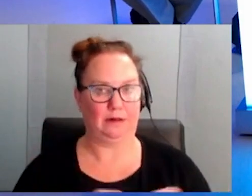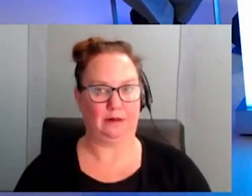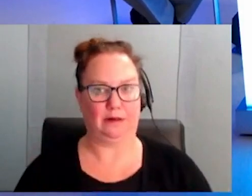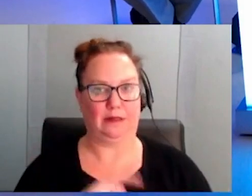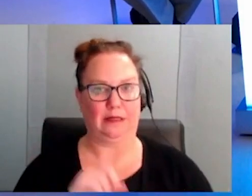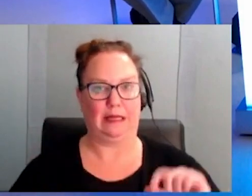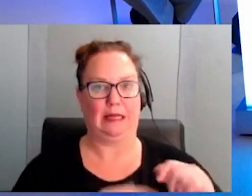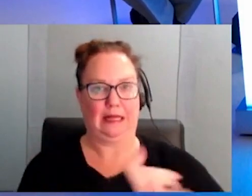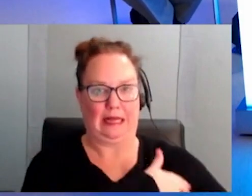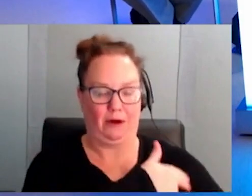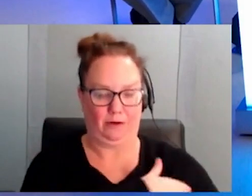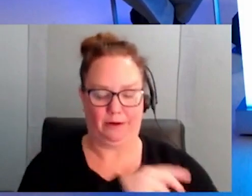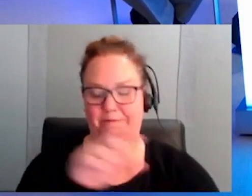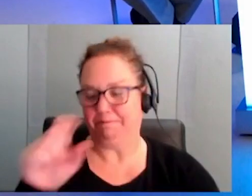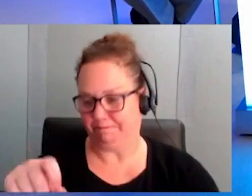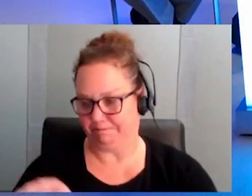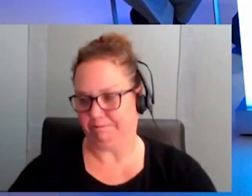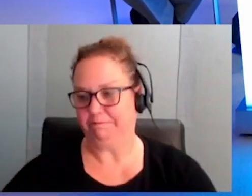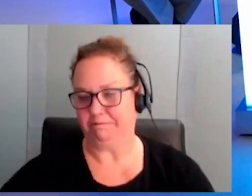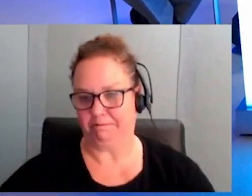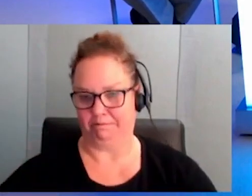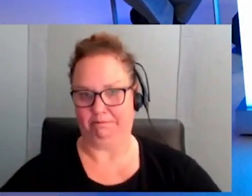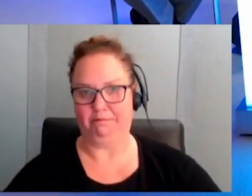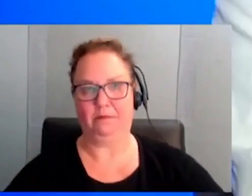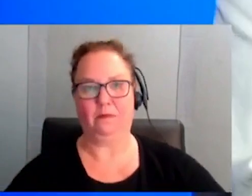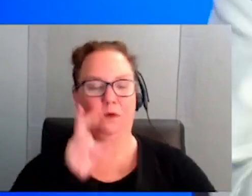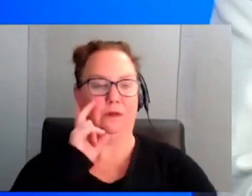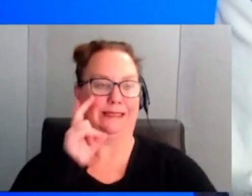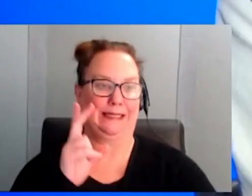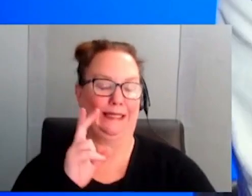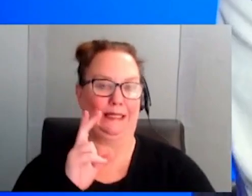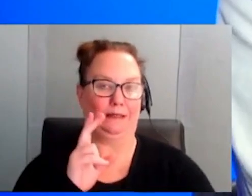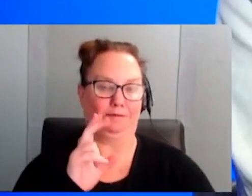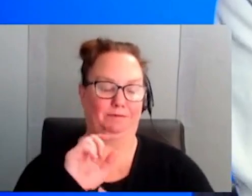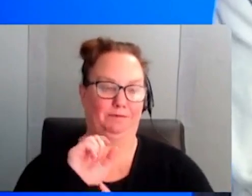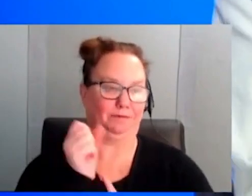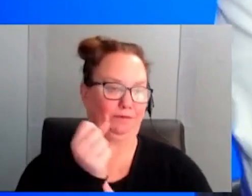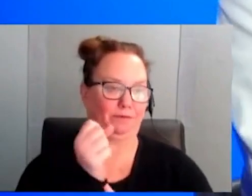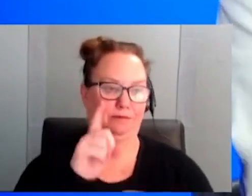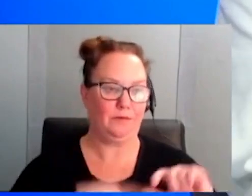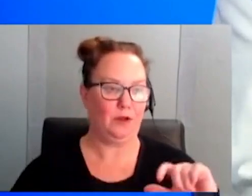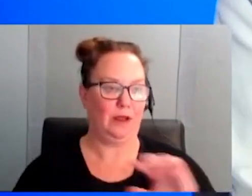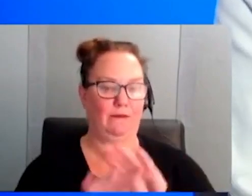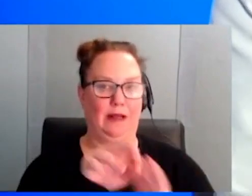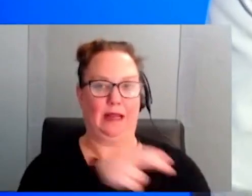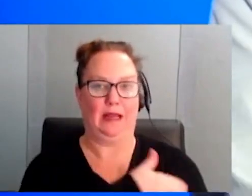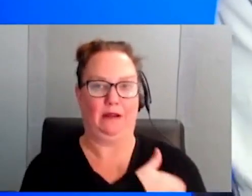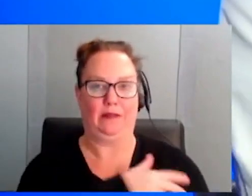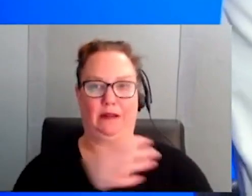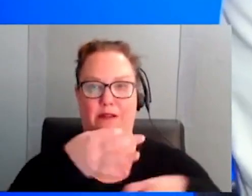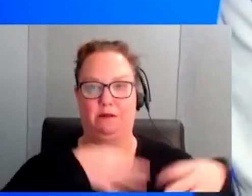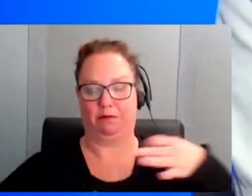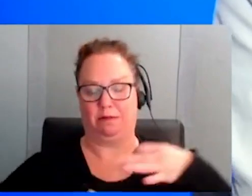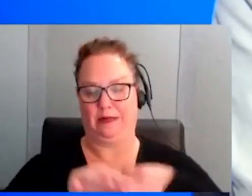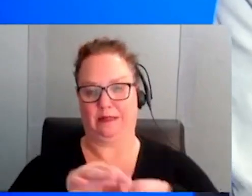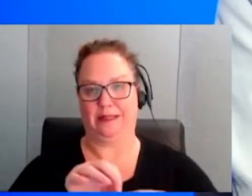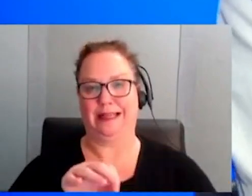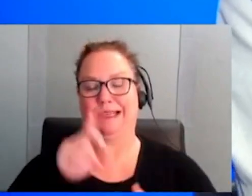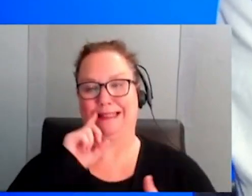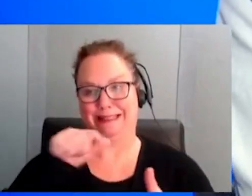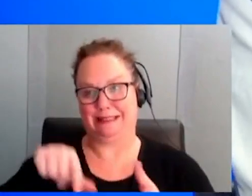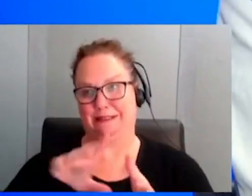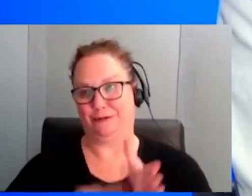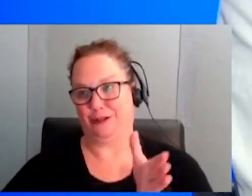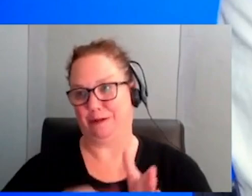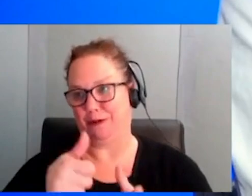Yeah, exactly. Sometimes we're seeing cases now where you just can't find heroin. Everything's been replaced with fentanyl. Fentanyl's cheaper to make, more potent. You